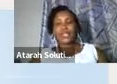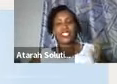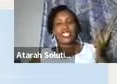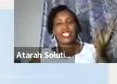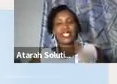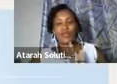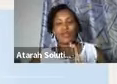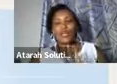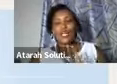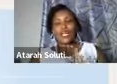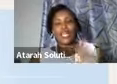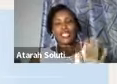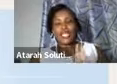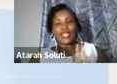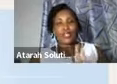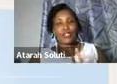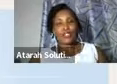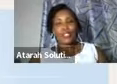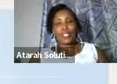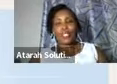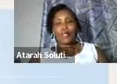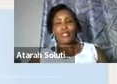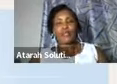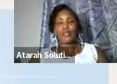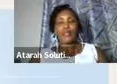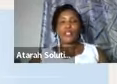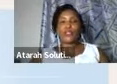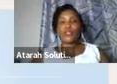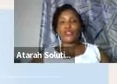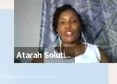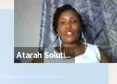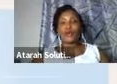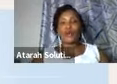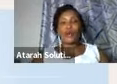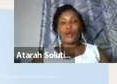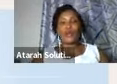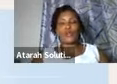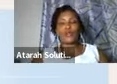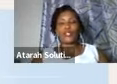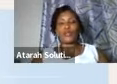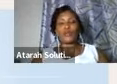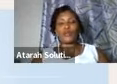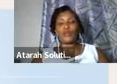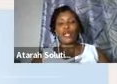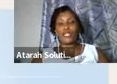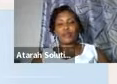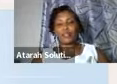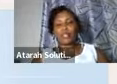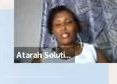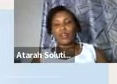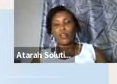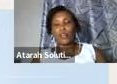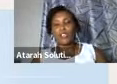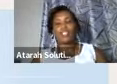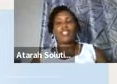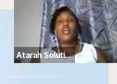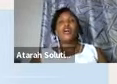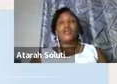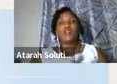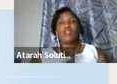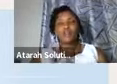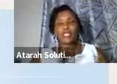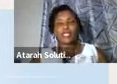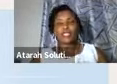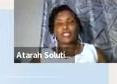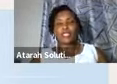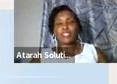some thoughts thingy. So yeah, Stallion Construction Company, if you're looking to renovate your home, or you're looking to subdivide your office, or